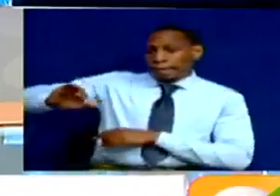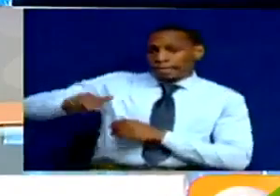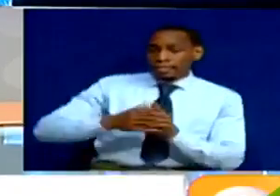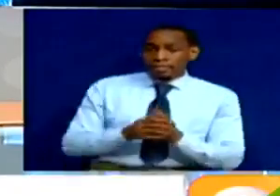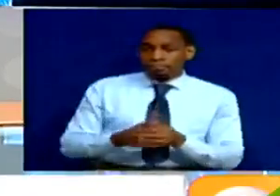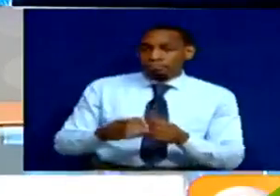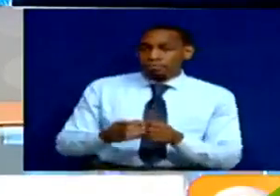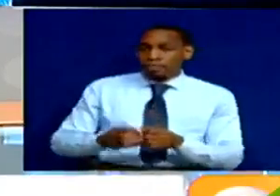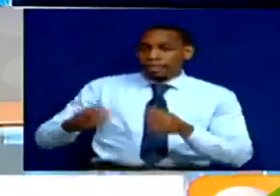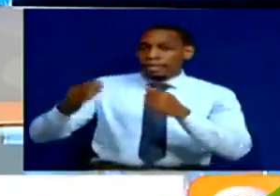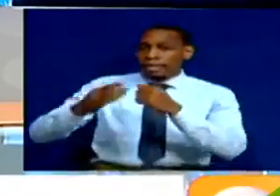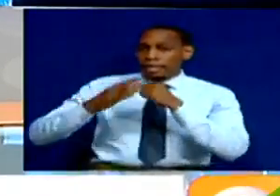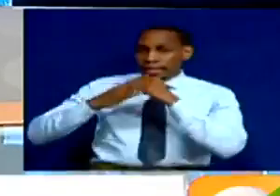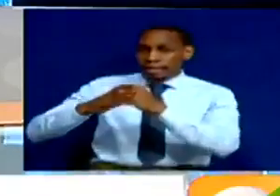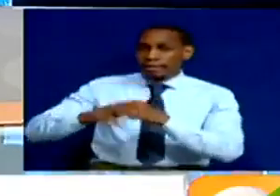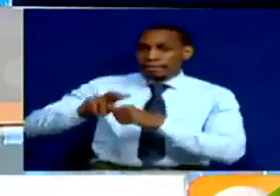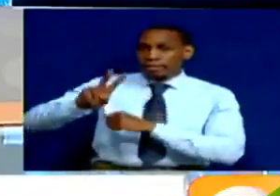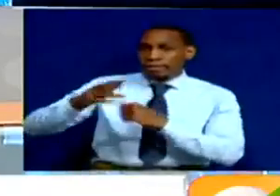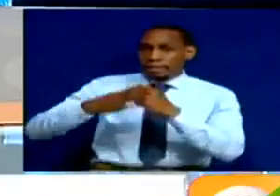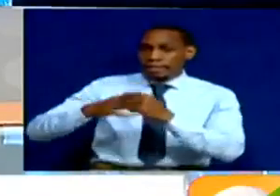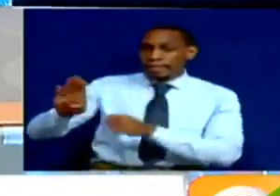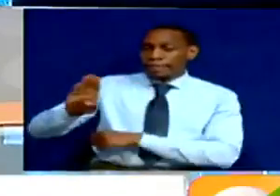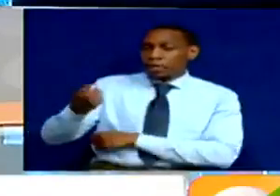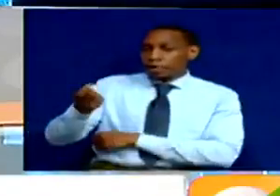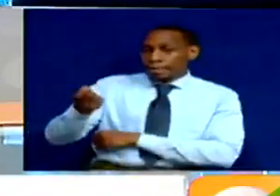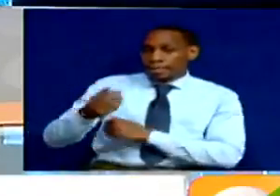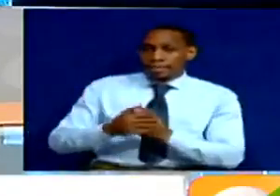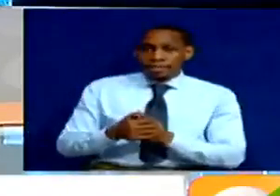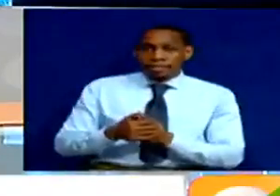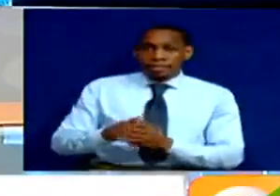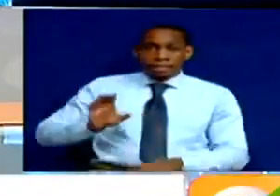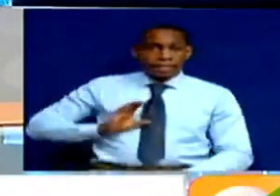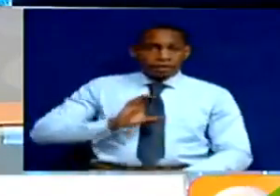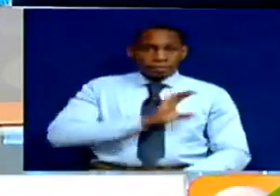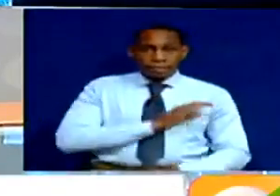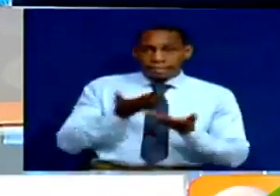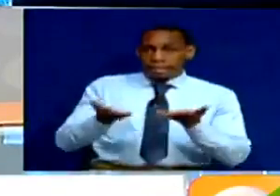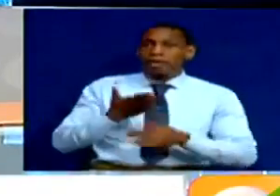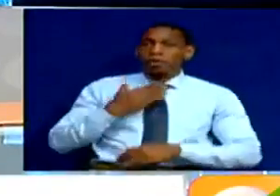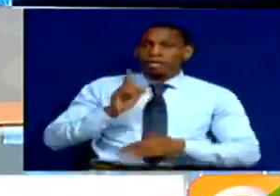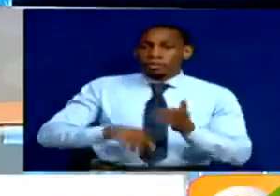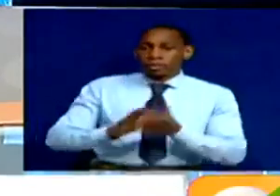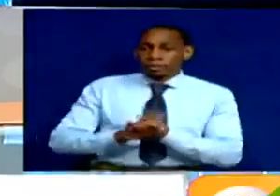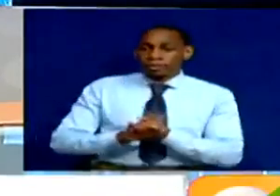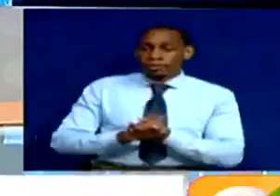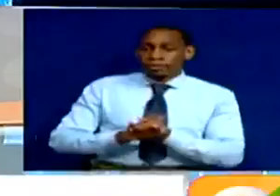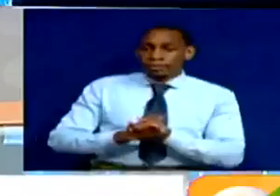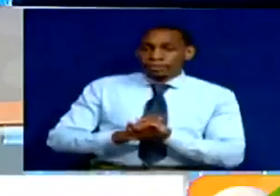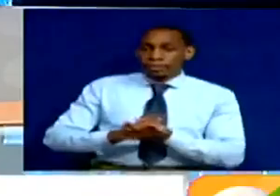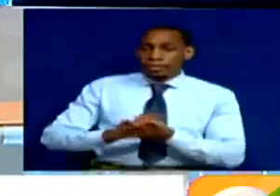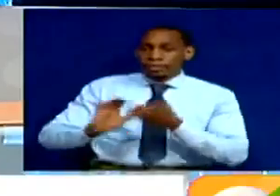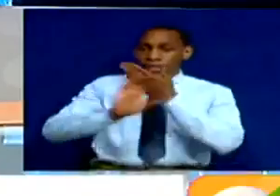a whopping 929 billion shillings, the committee now wants the country's debt